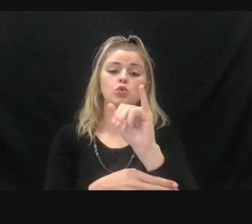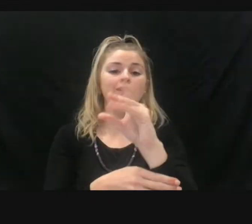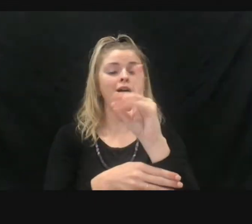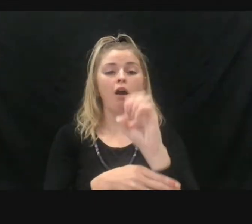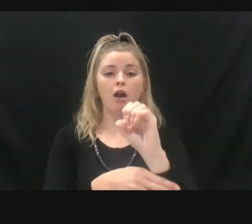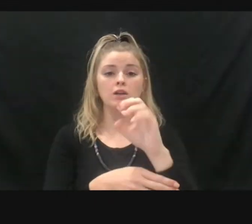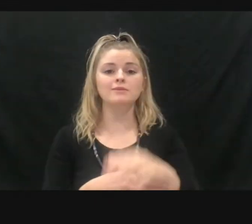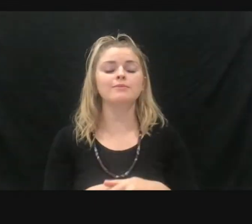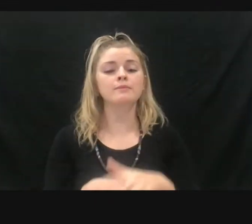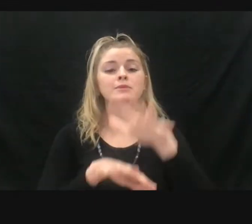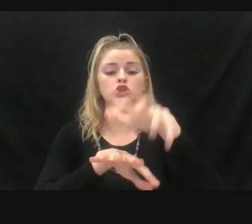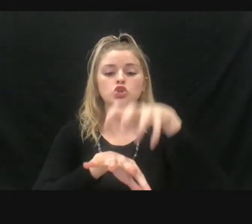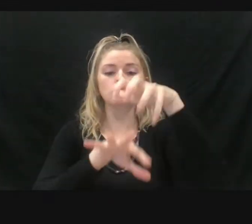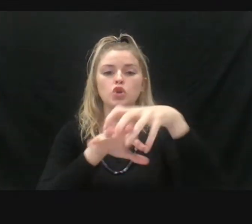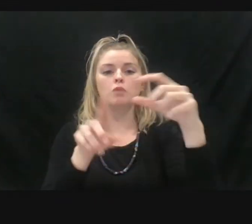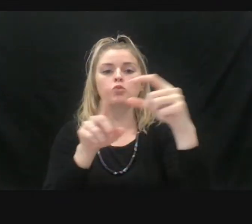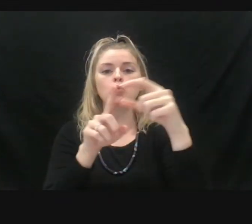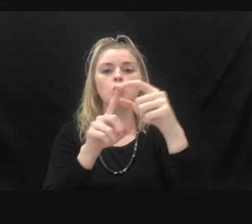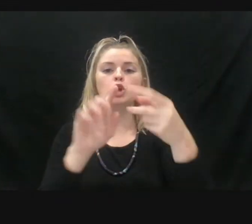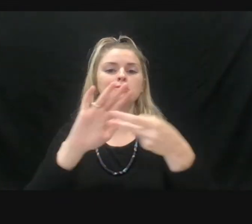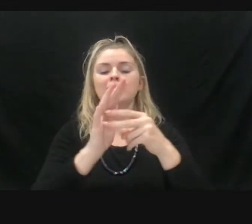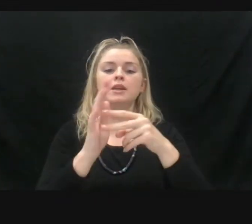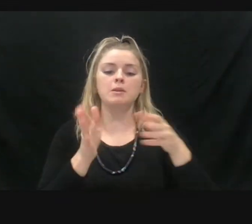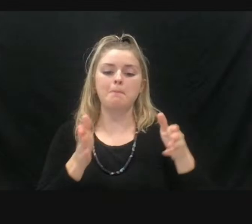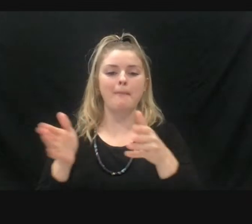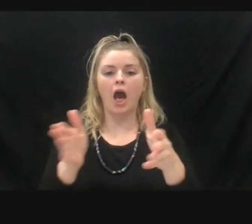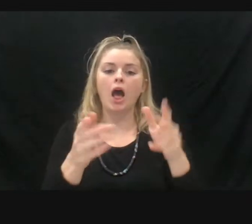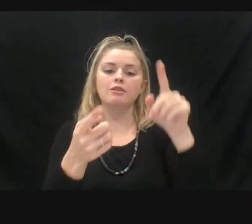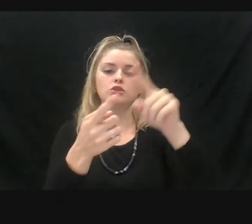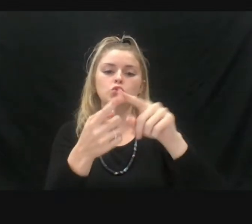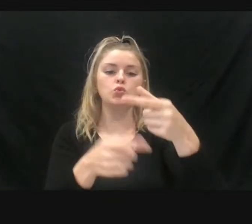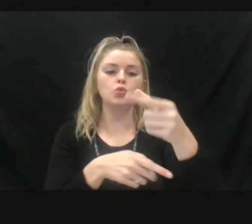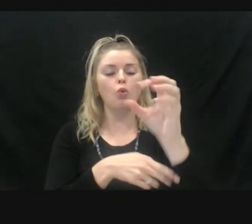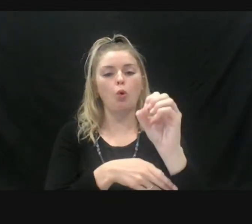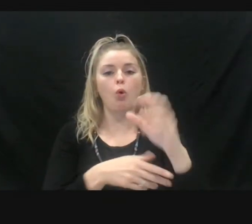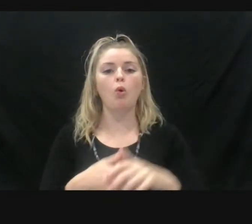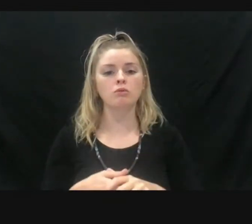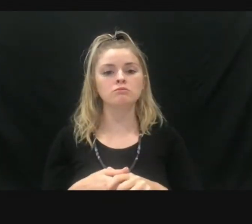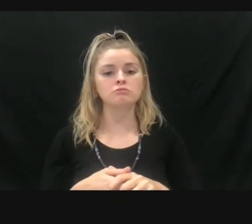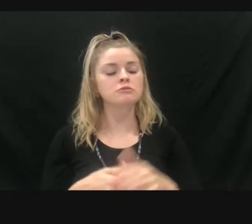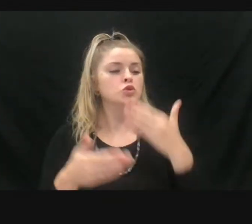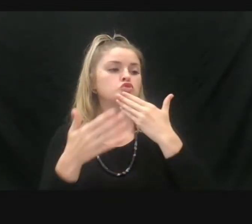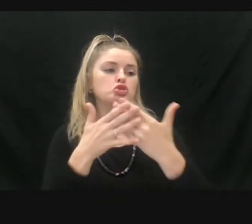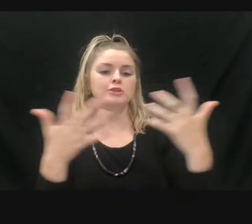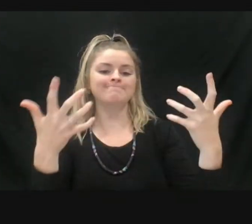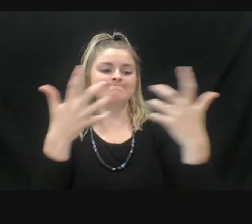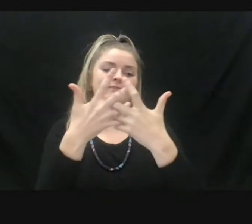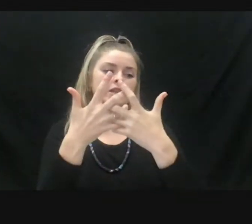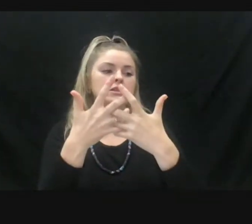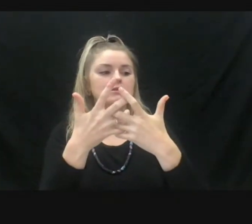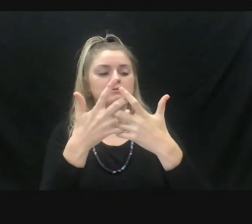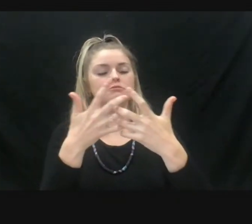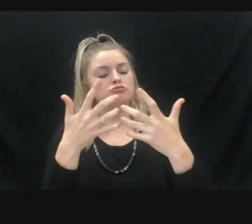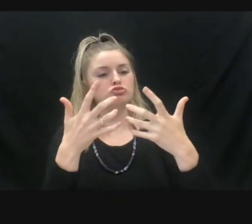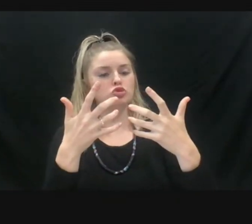indigenous word meaning path to go. It's a fitting title for the revival of old neglected